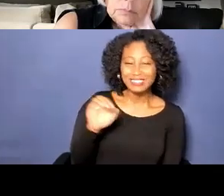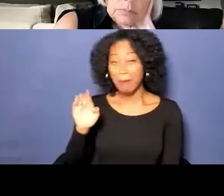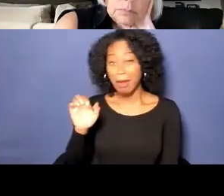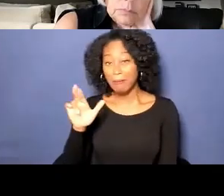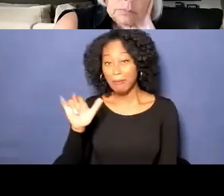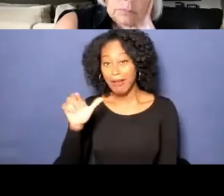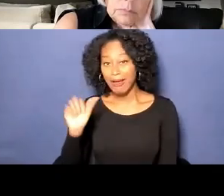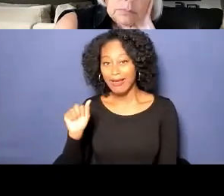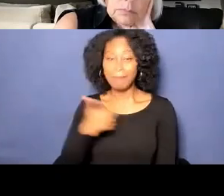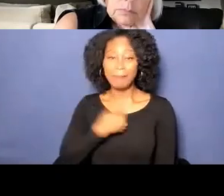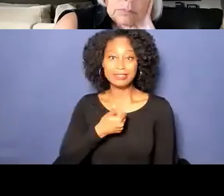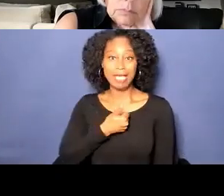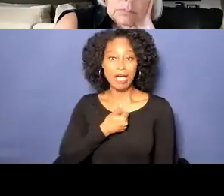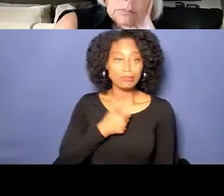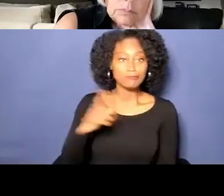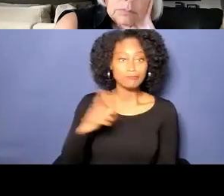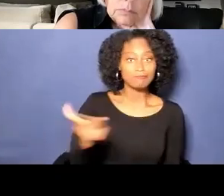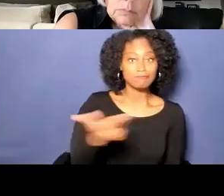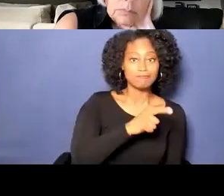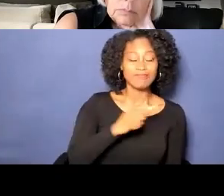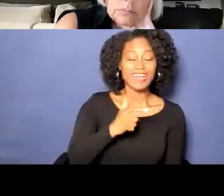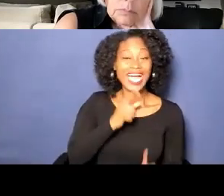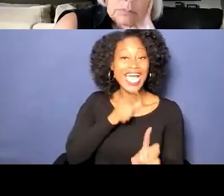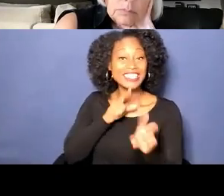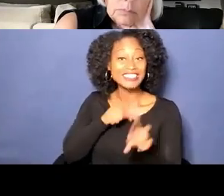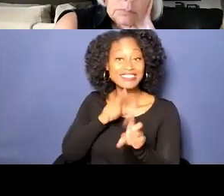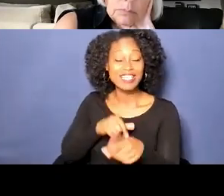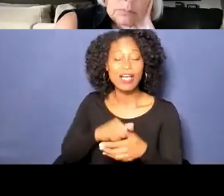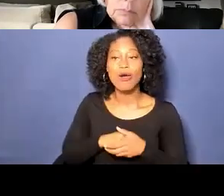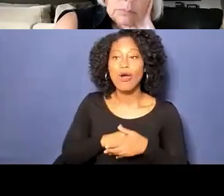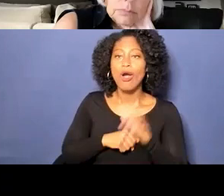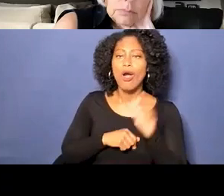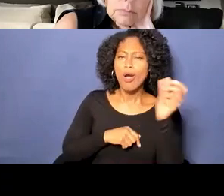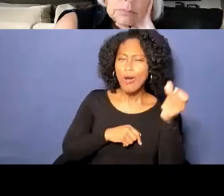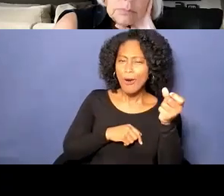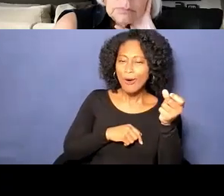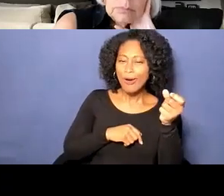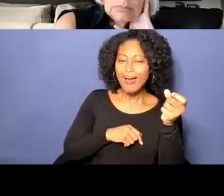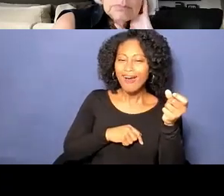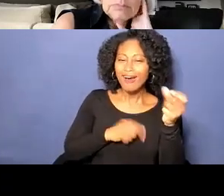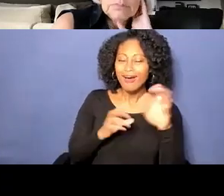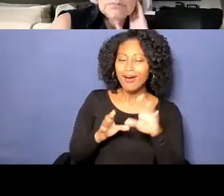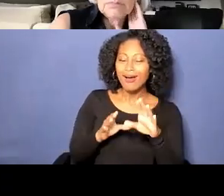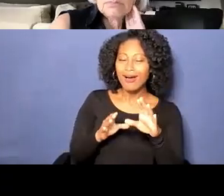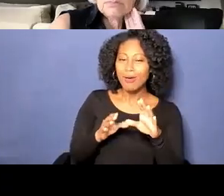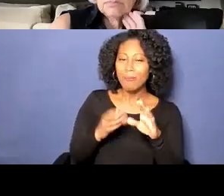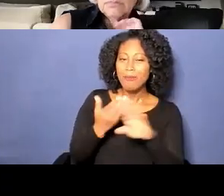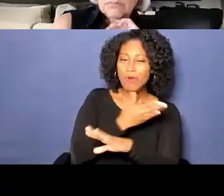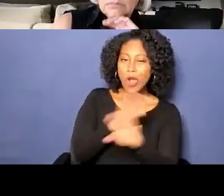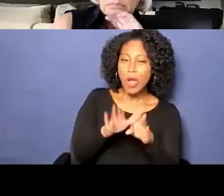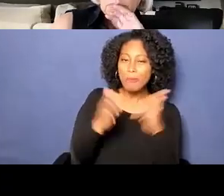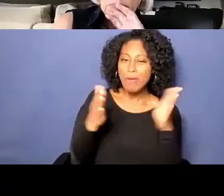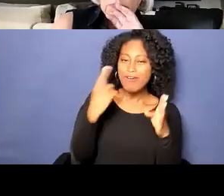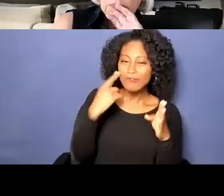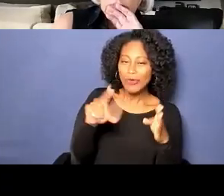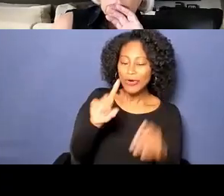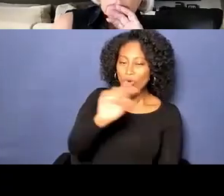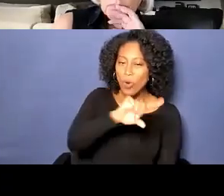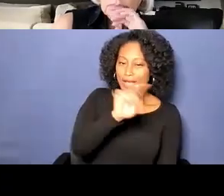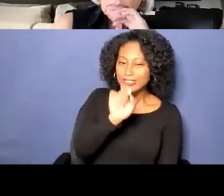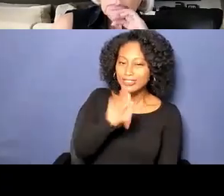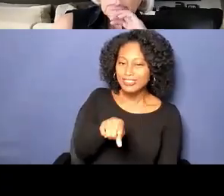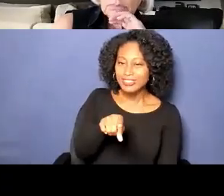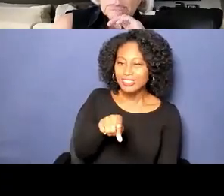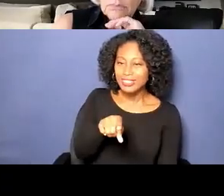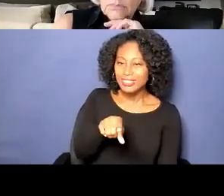let's open up for, well, actually, as we open up for questions, I do have one thing that I'm going to